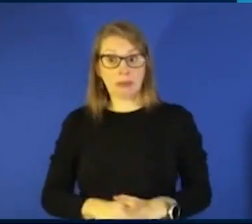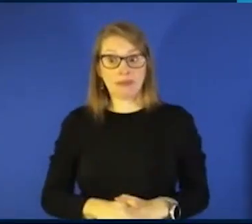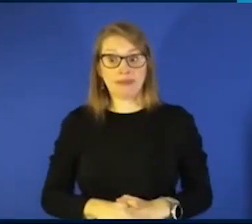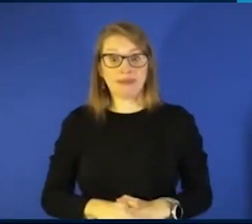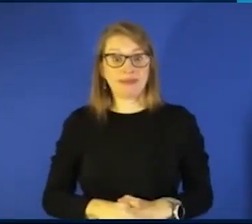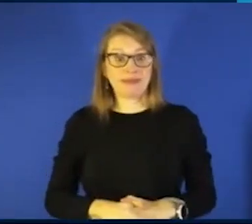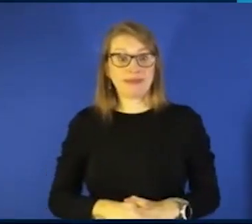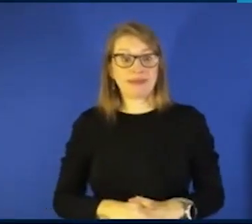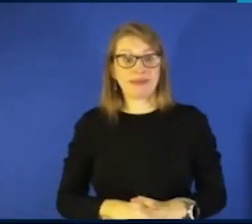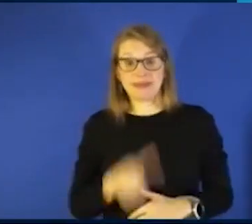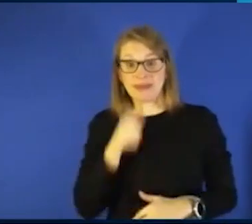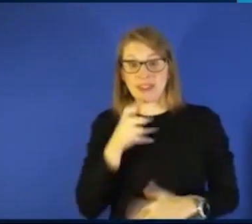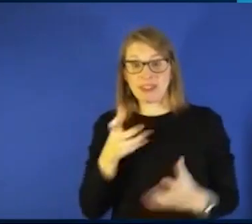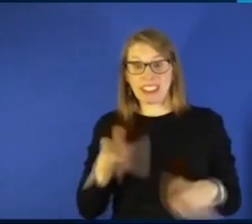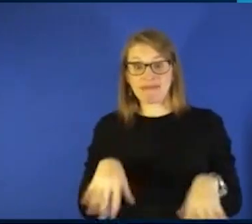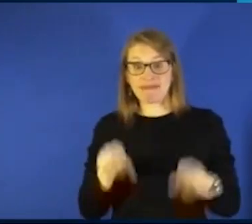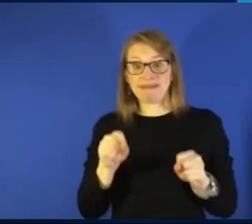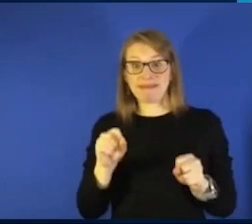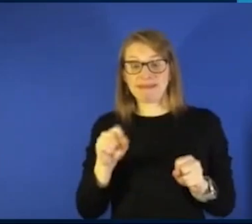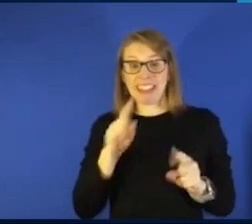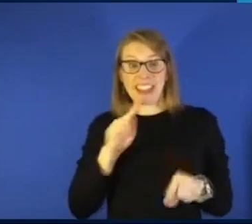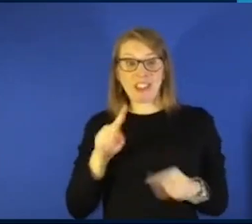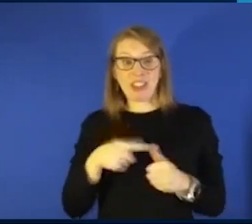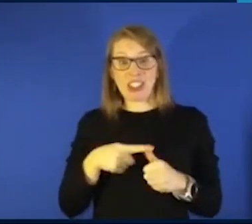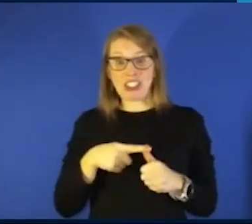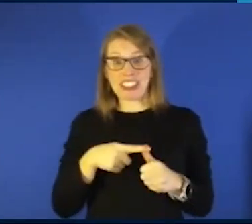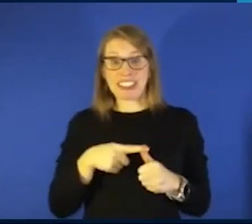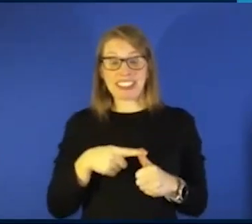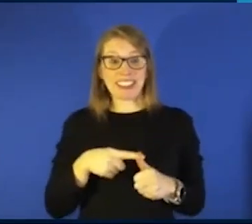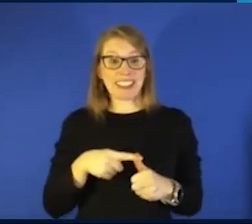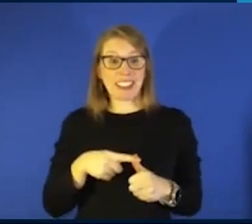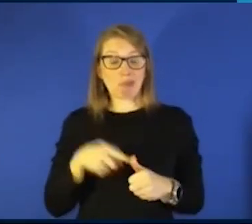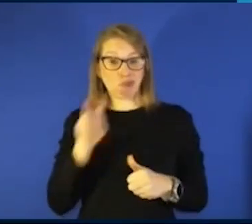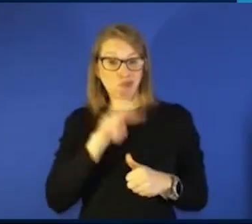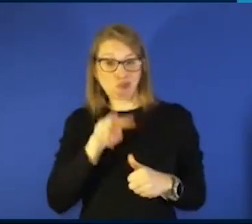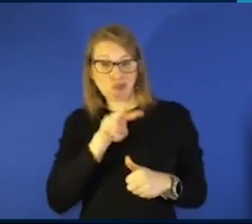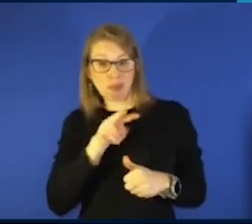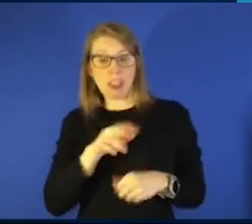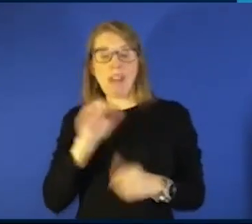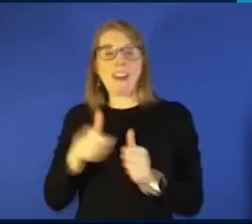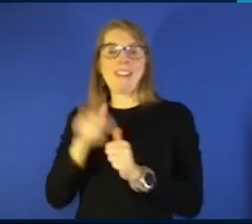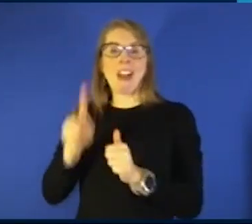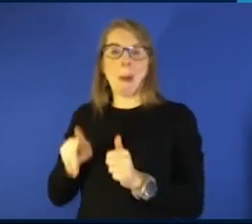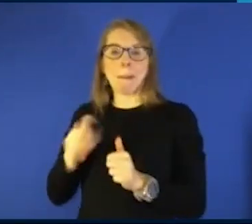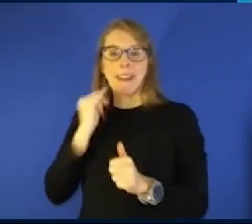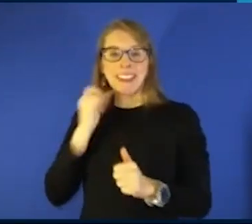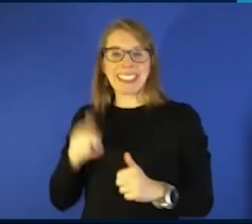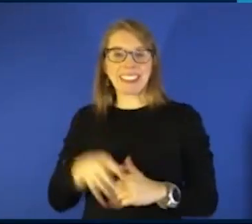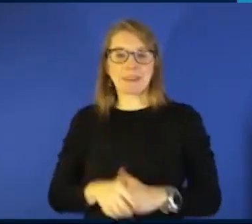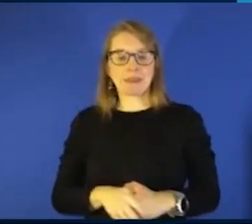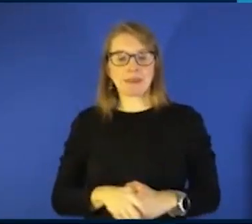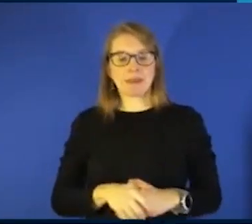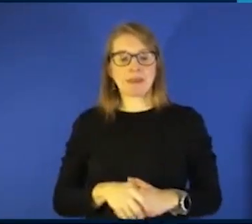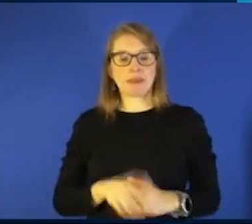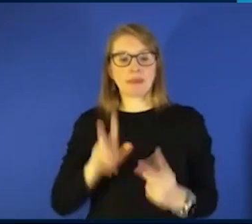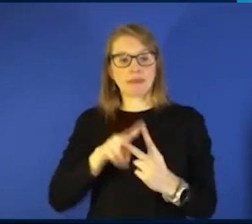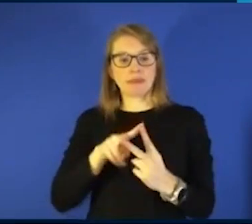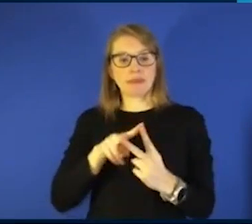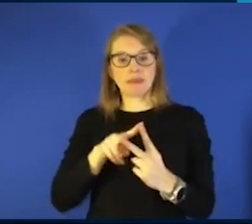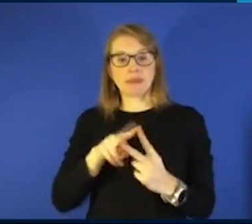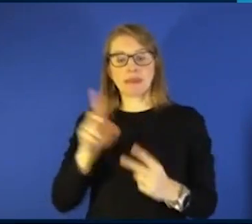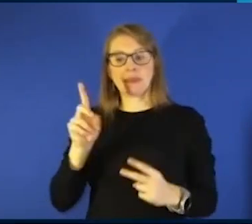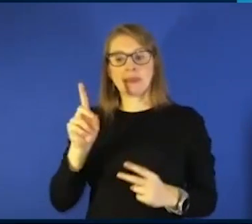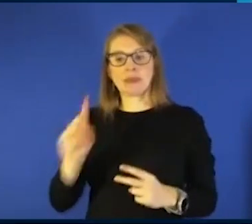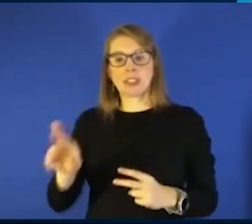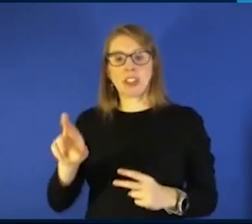that one first? I think I can read what you're going to say. I'll follow up, Annie. Let's check in with either Dr. Steele or Dr. Turner.